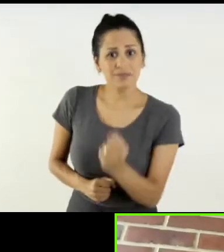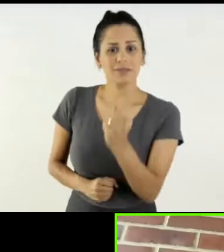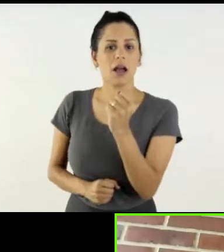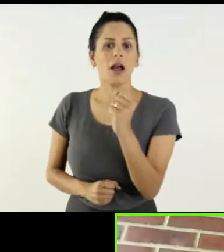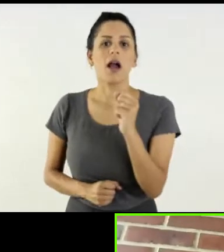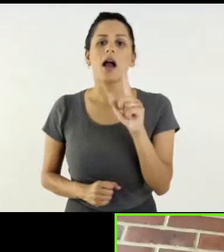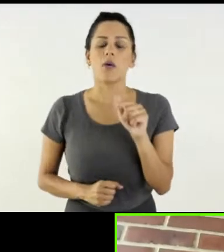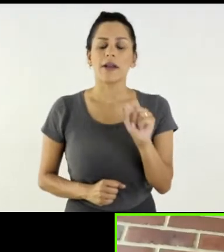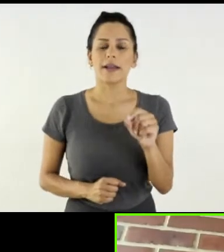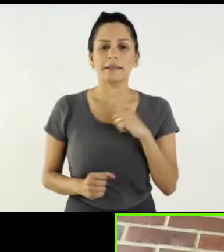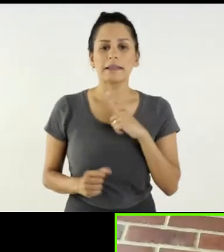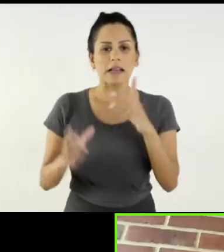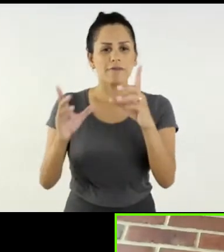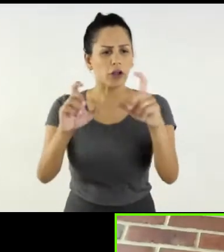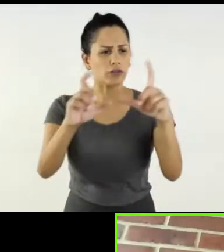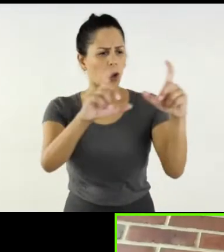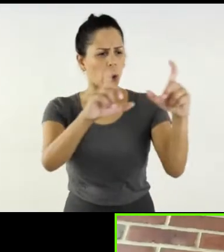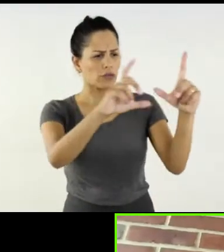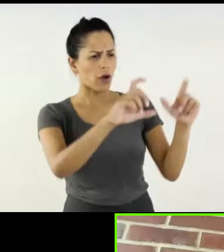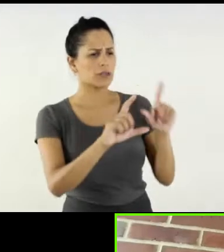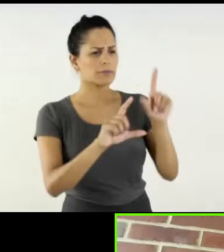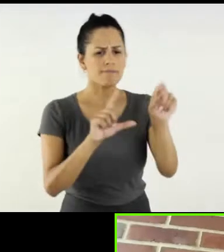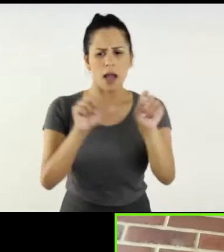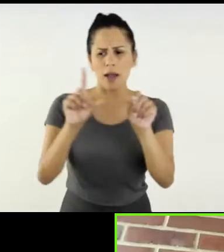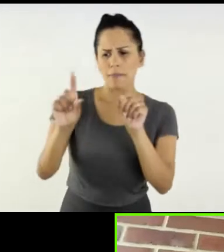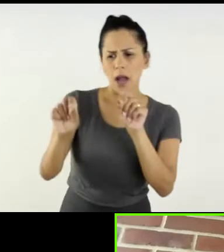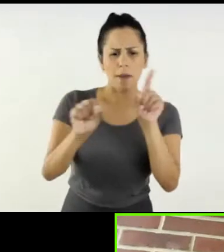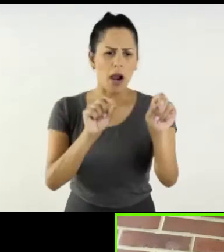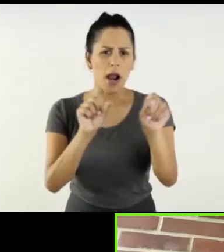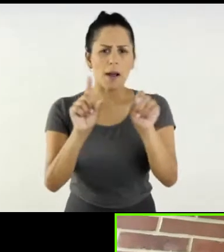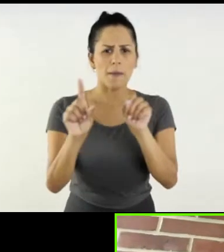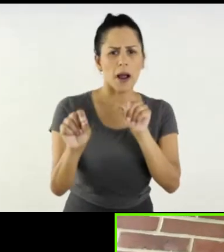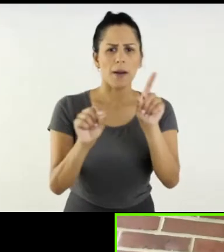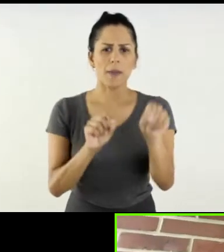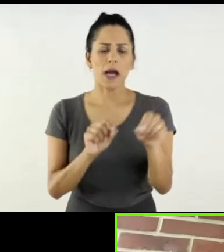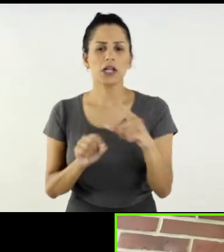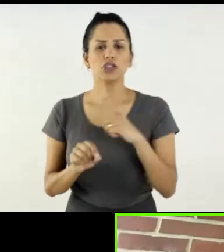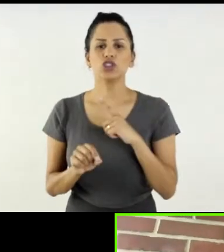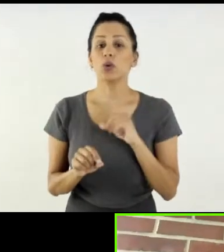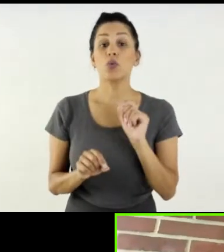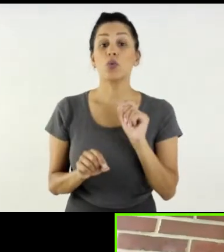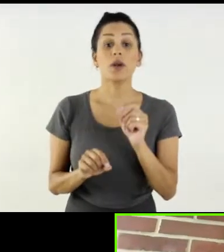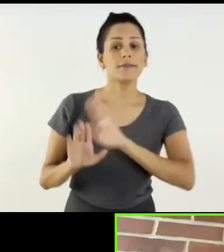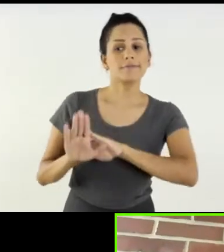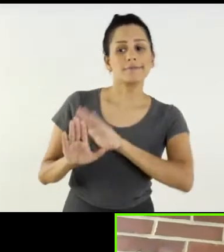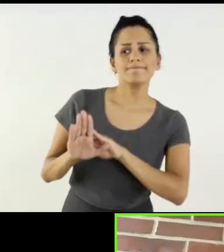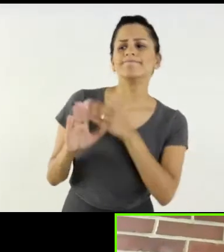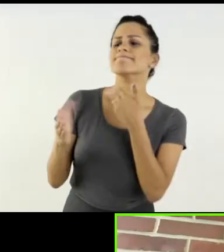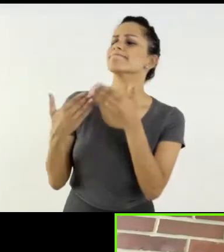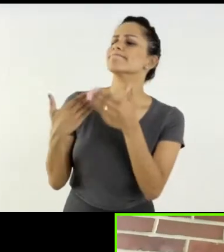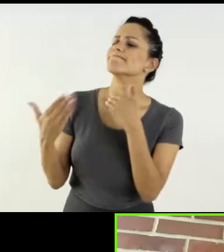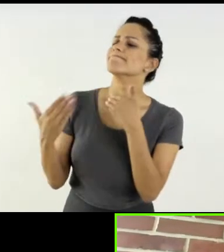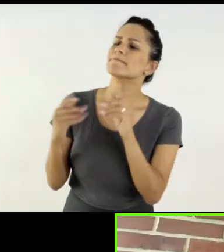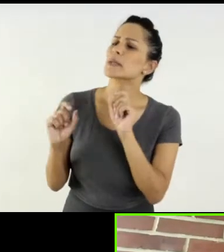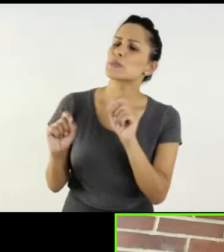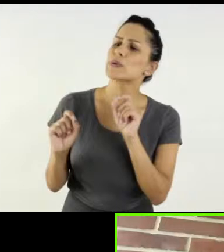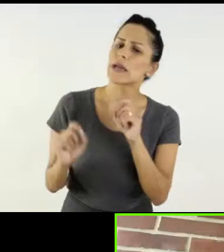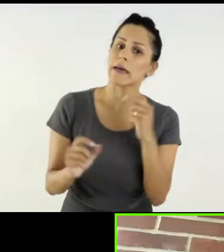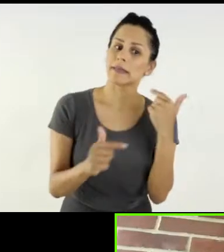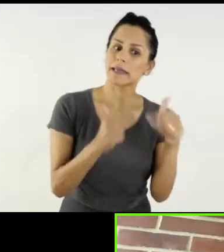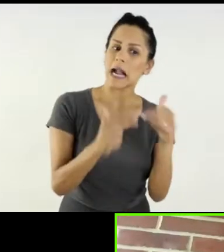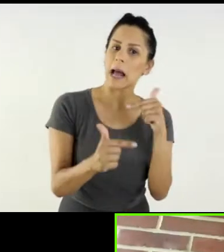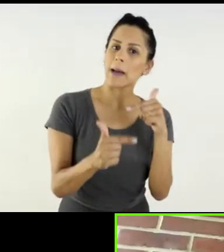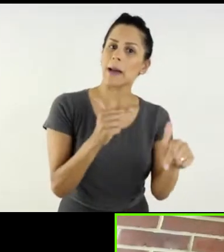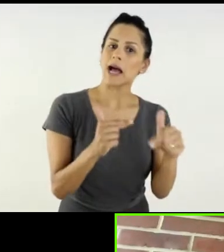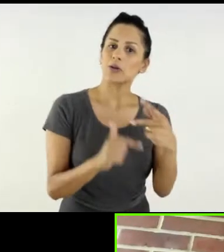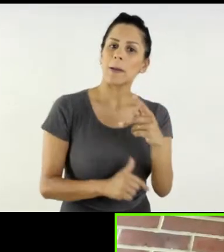you know, there were many internalized conversations about what labor looks like, how we qualify it, how we remunerate it. At the same